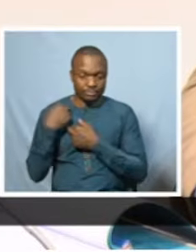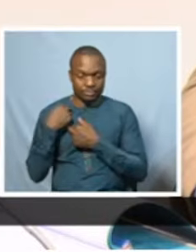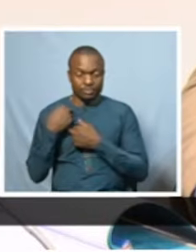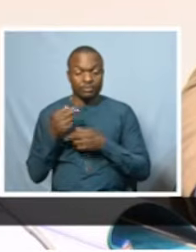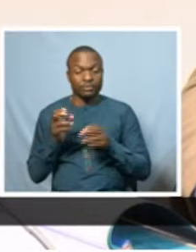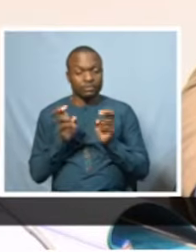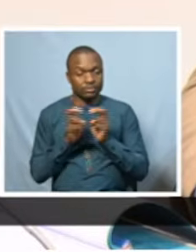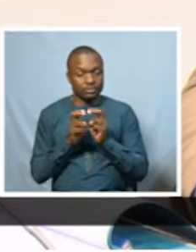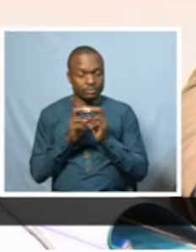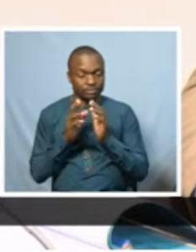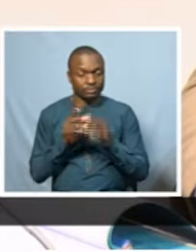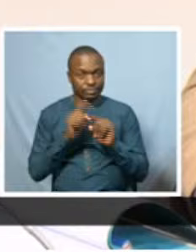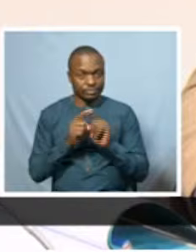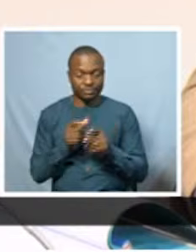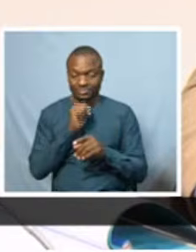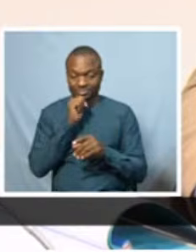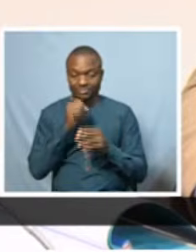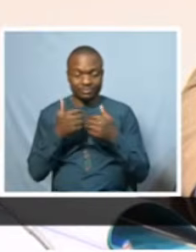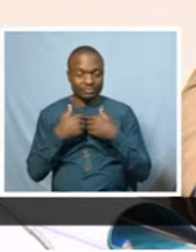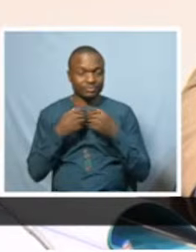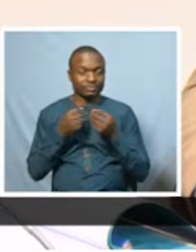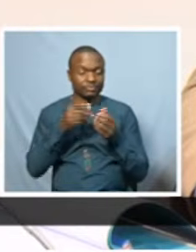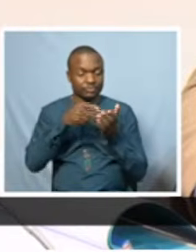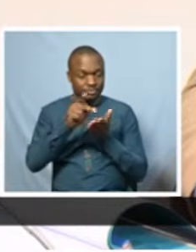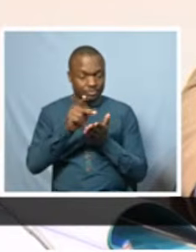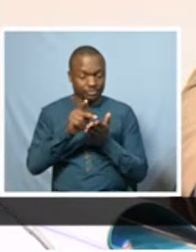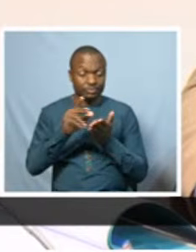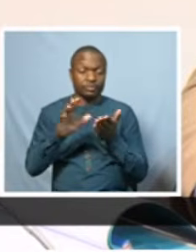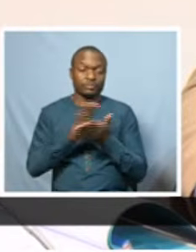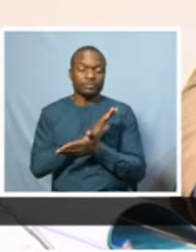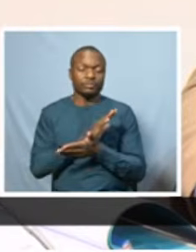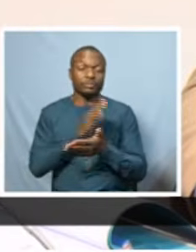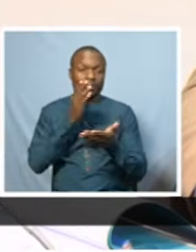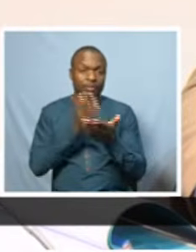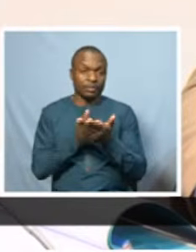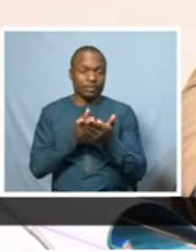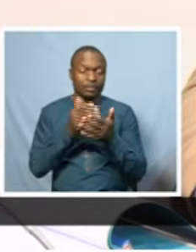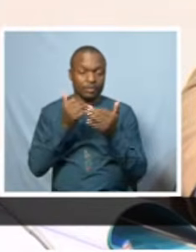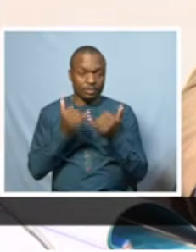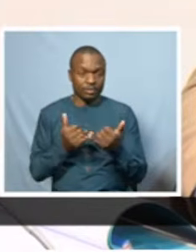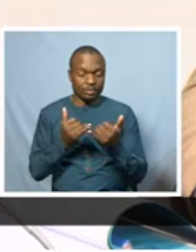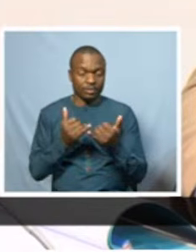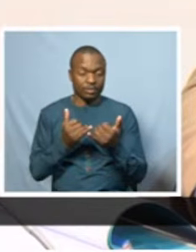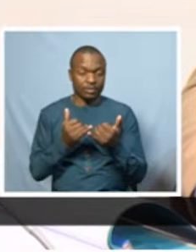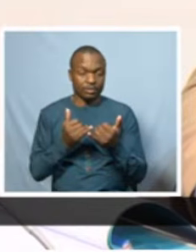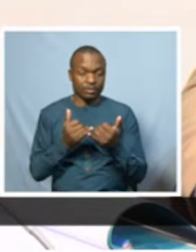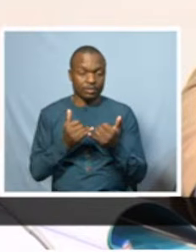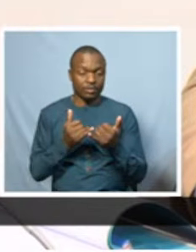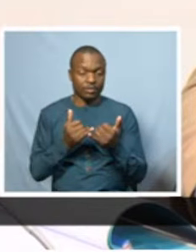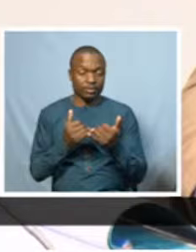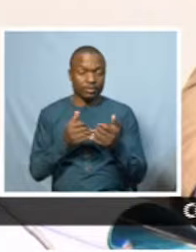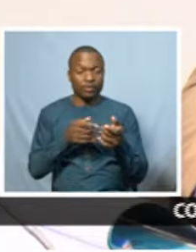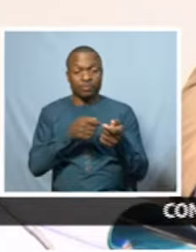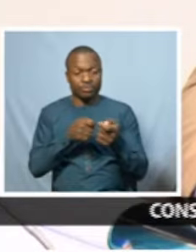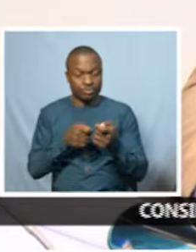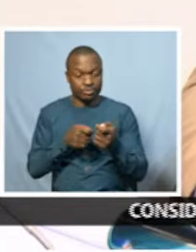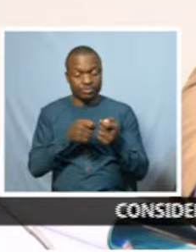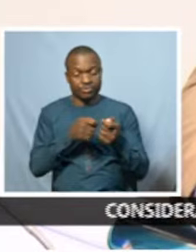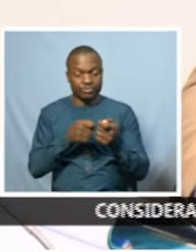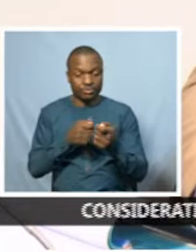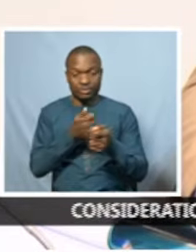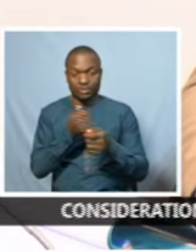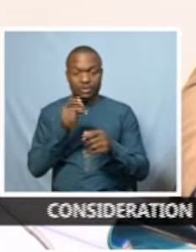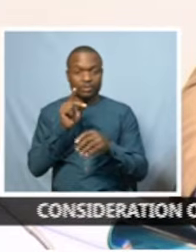the contractors, but we do not have funds to pay them on time. And this now has actually been dragging on other projects